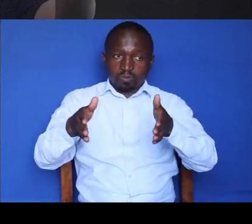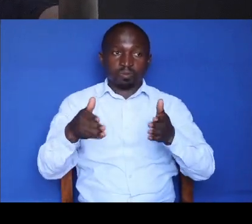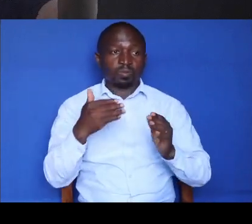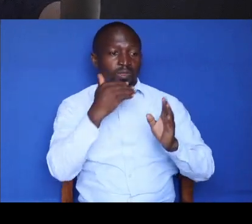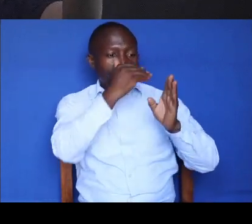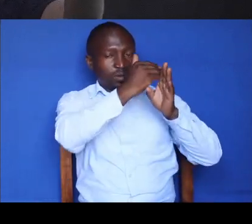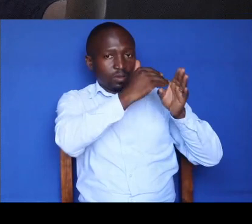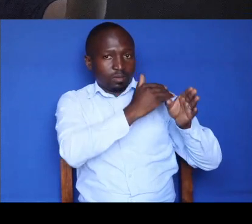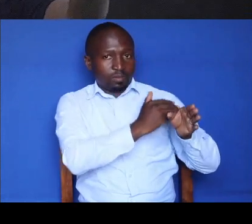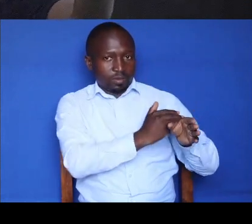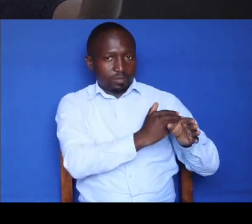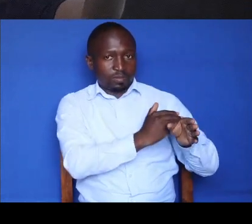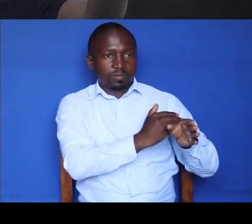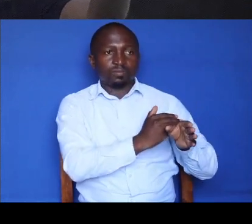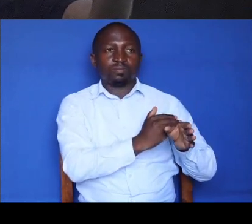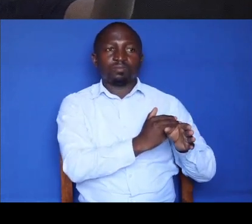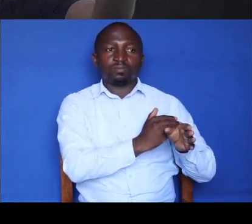Before